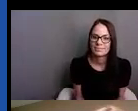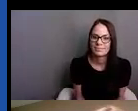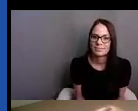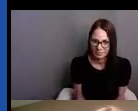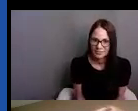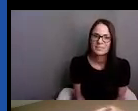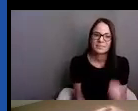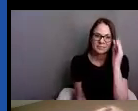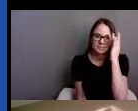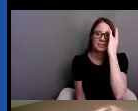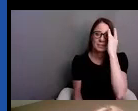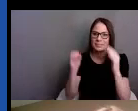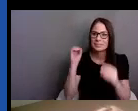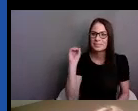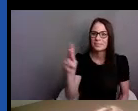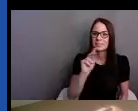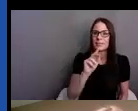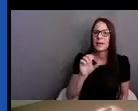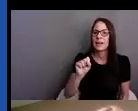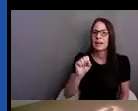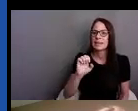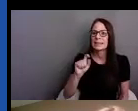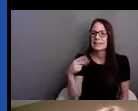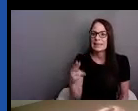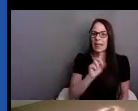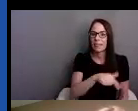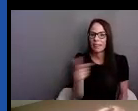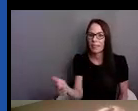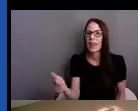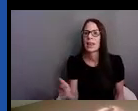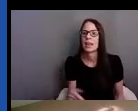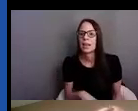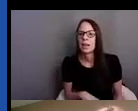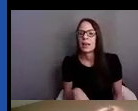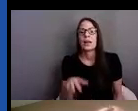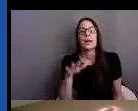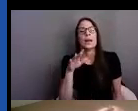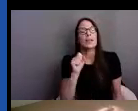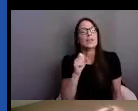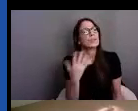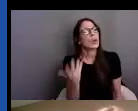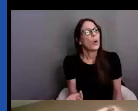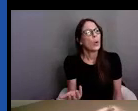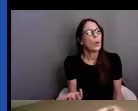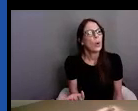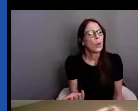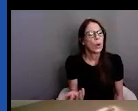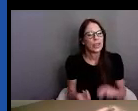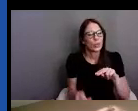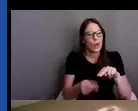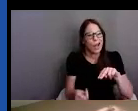All right, Seth, over to you. Thank you. Seth at the Gazette again. So talking about the rise in younger